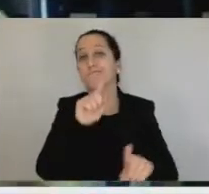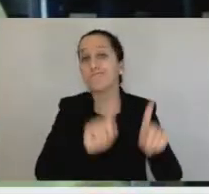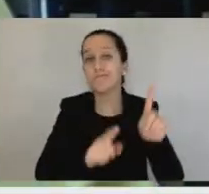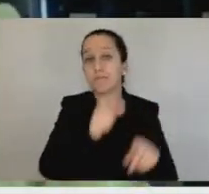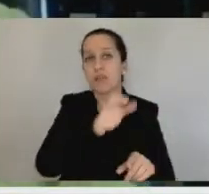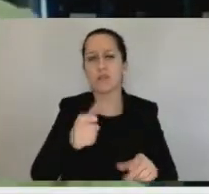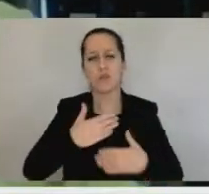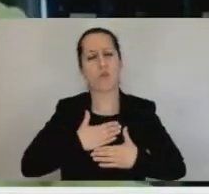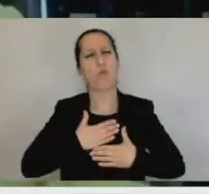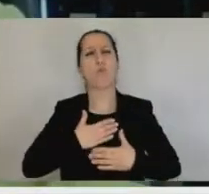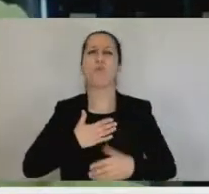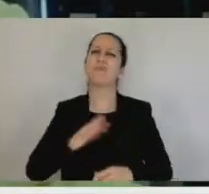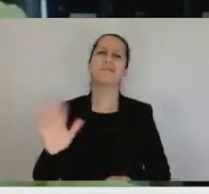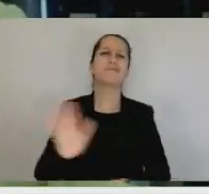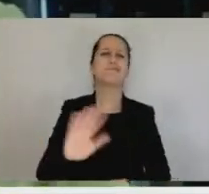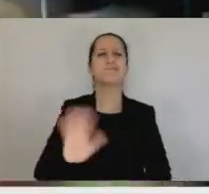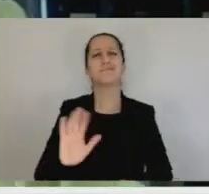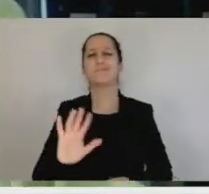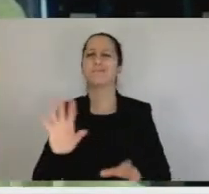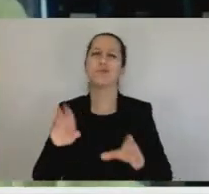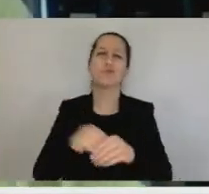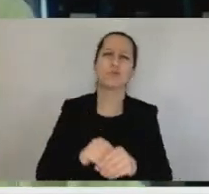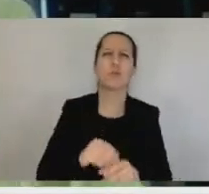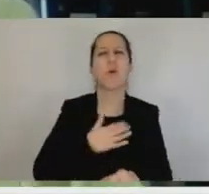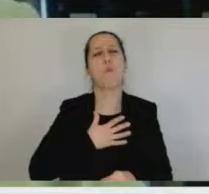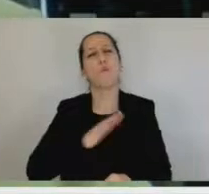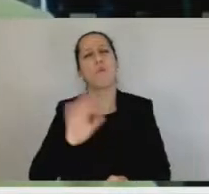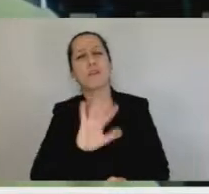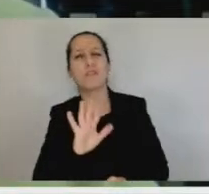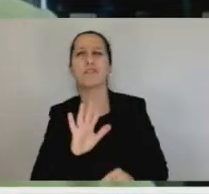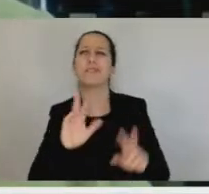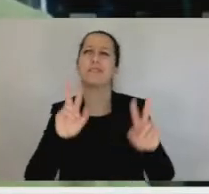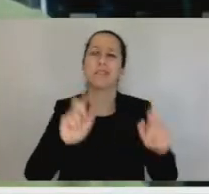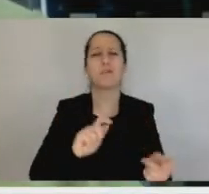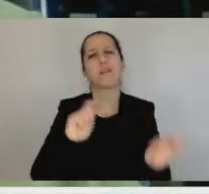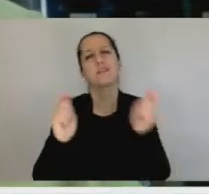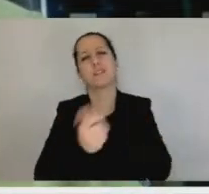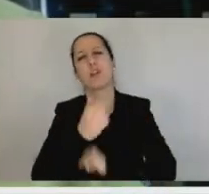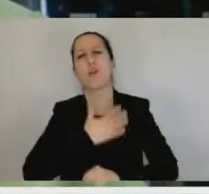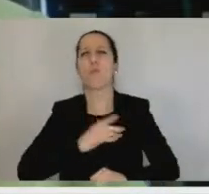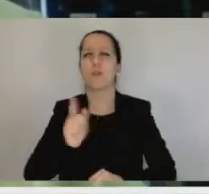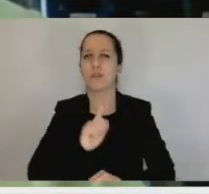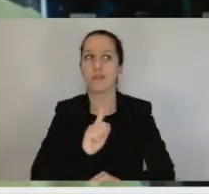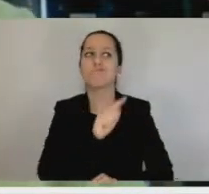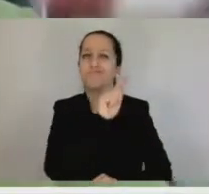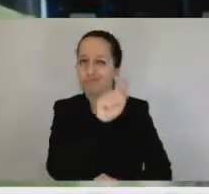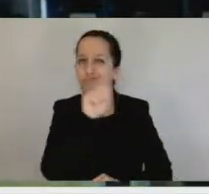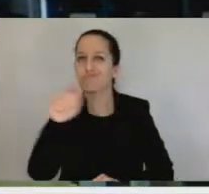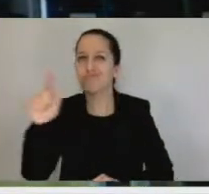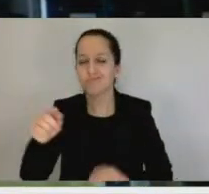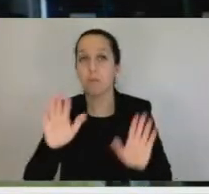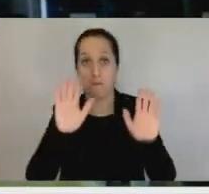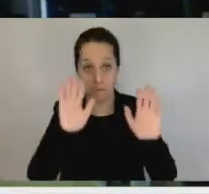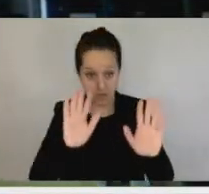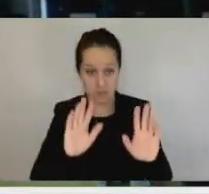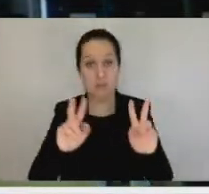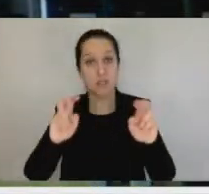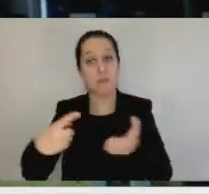But this may be mired by the immediate desires of the teachers, so it's important to